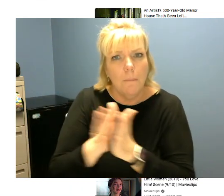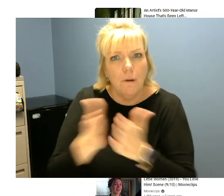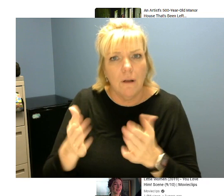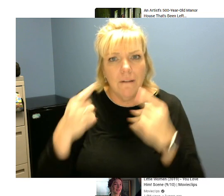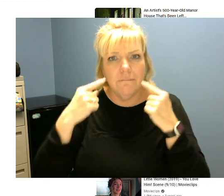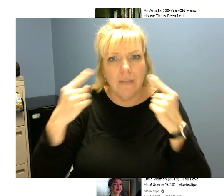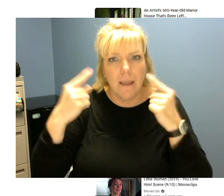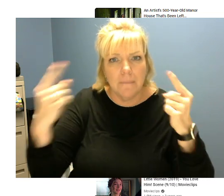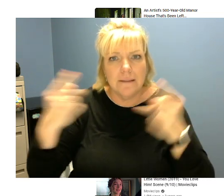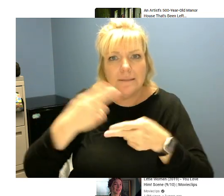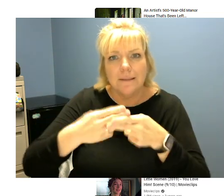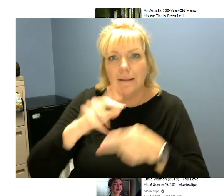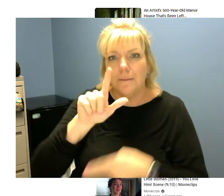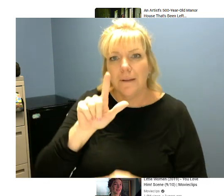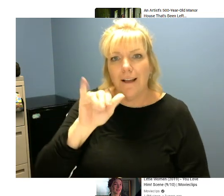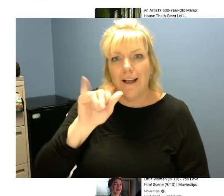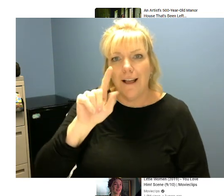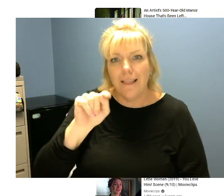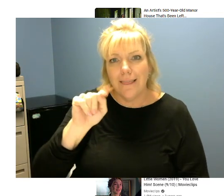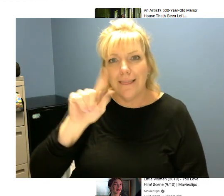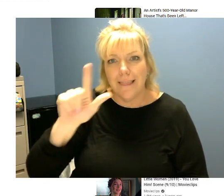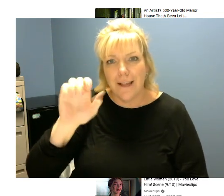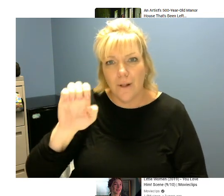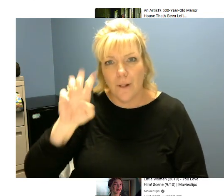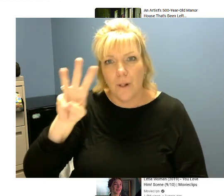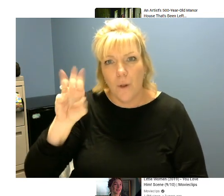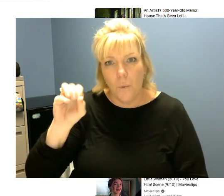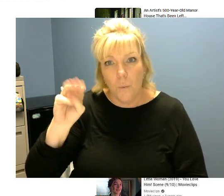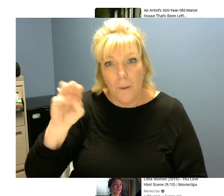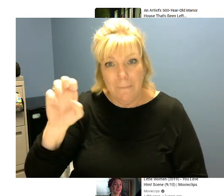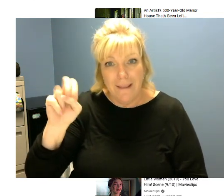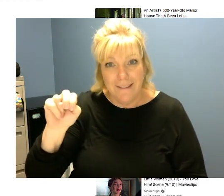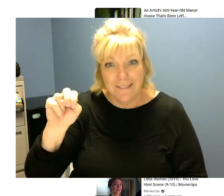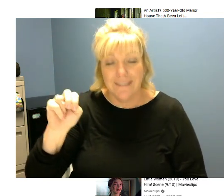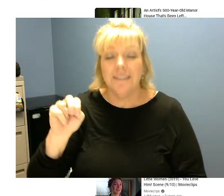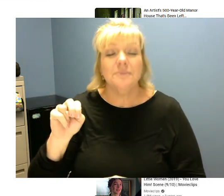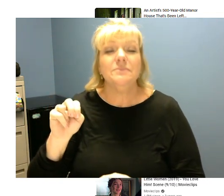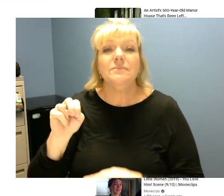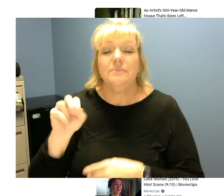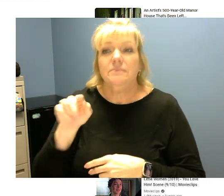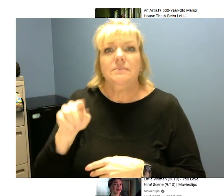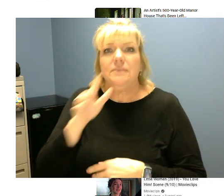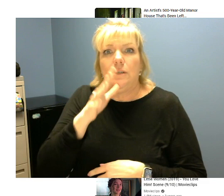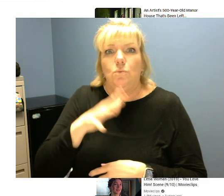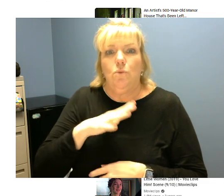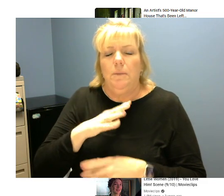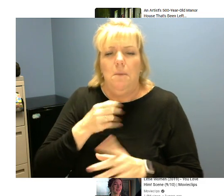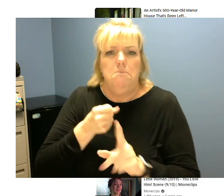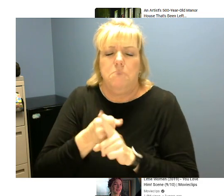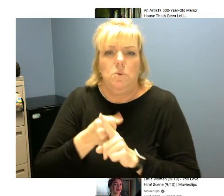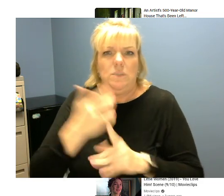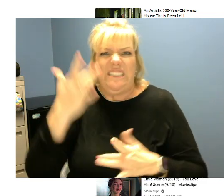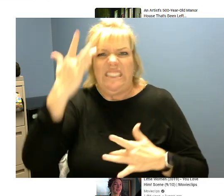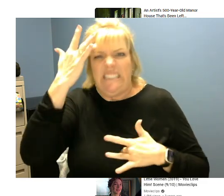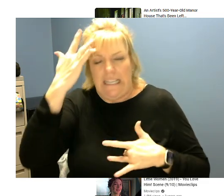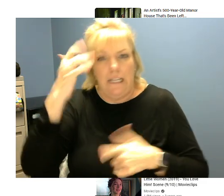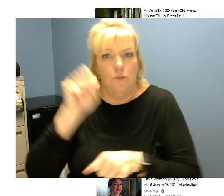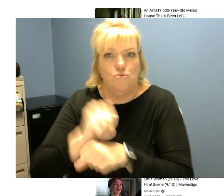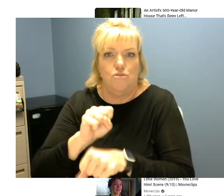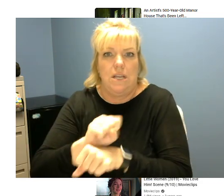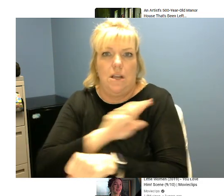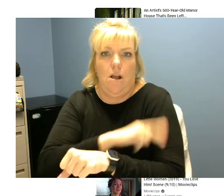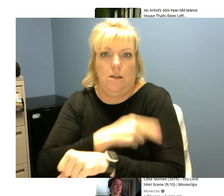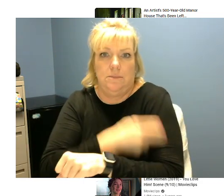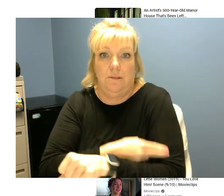Women. She actually gets sick serving in these field hospitals, and the medicine